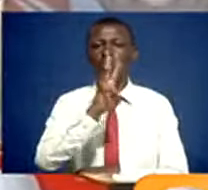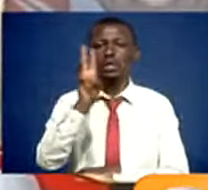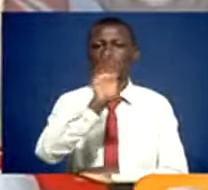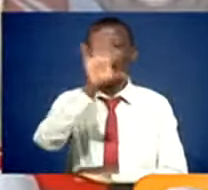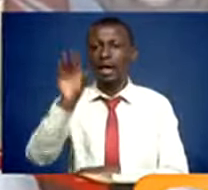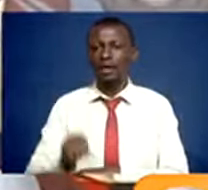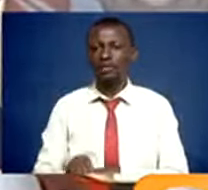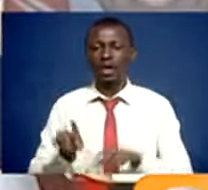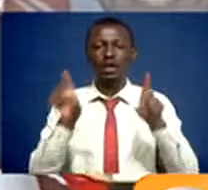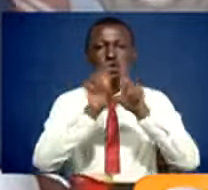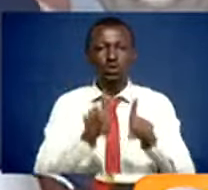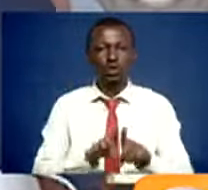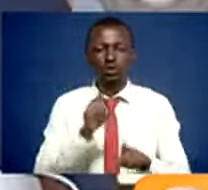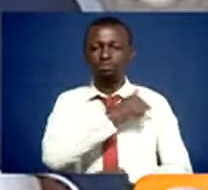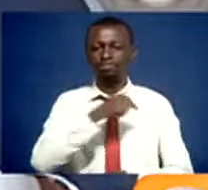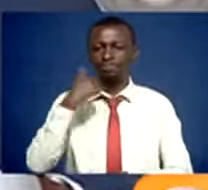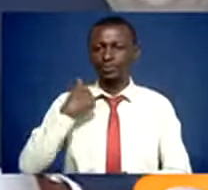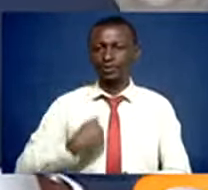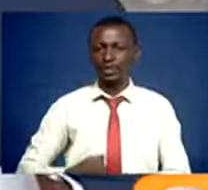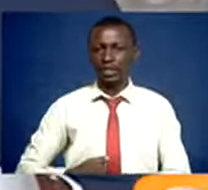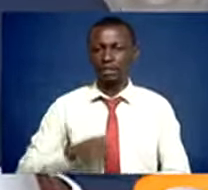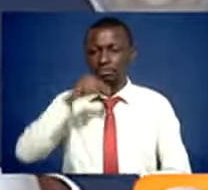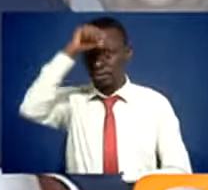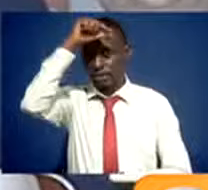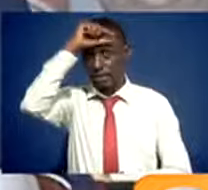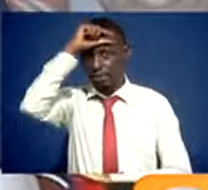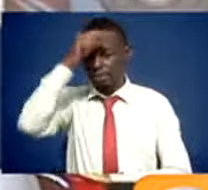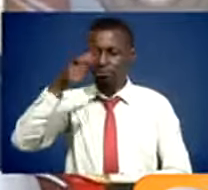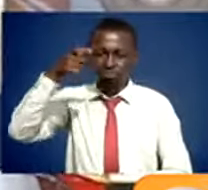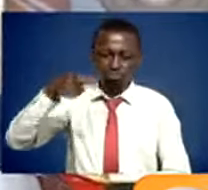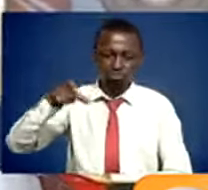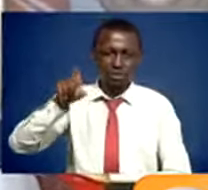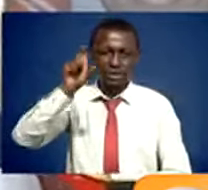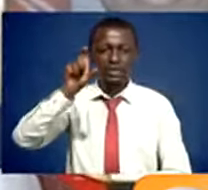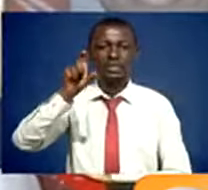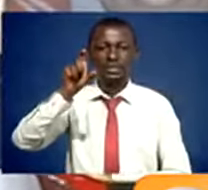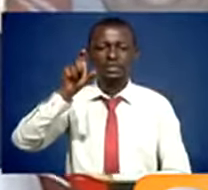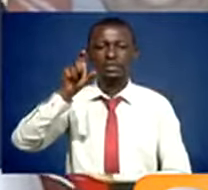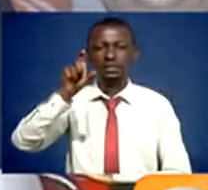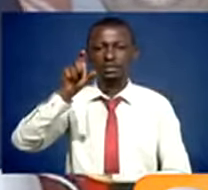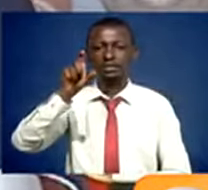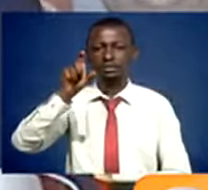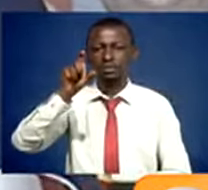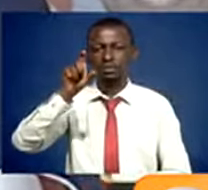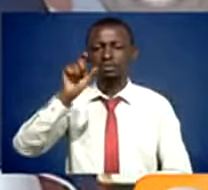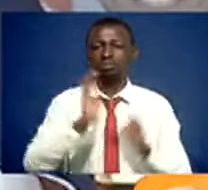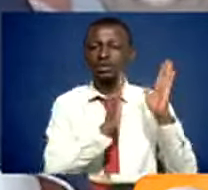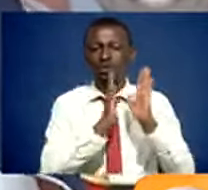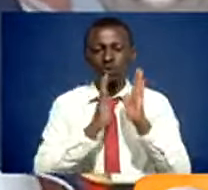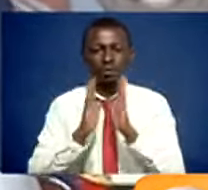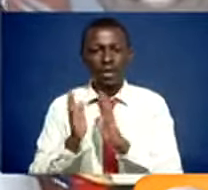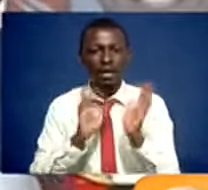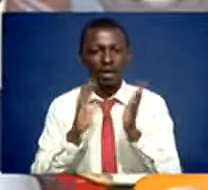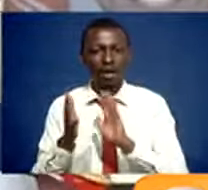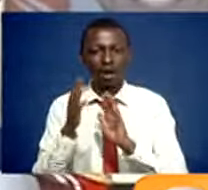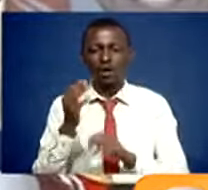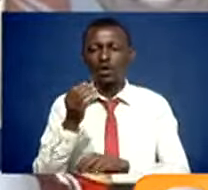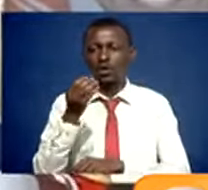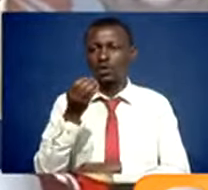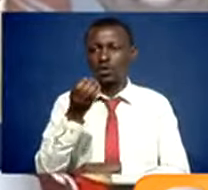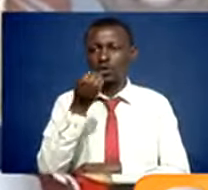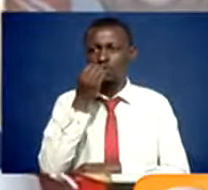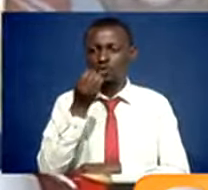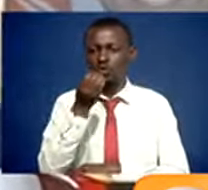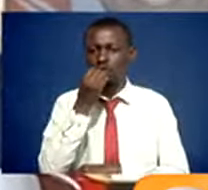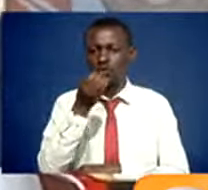China. The government also increased farm-to-table food safety through frameworks such as the Food